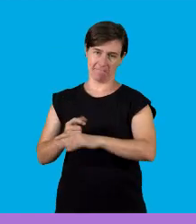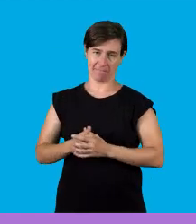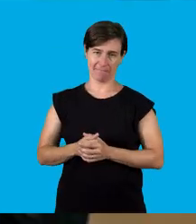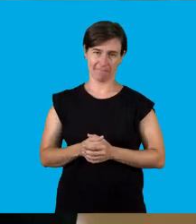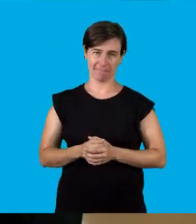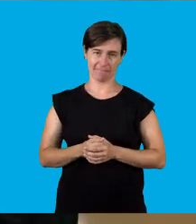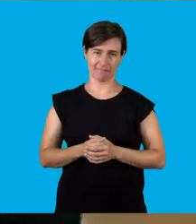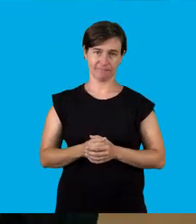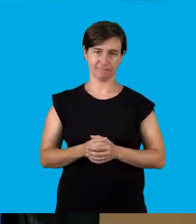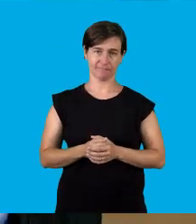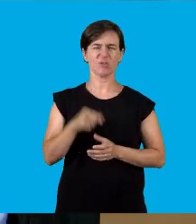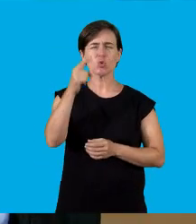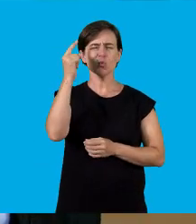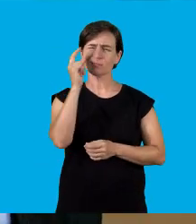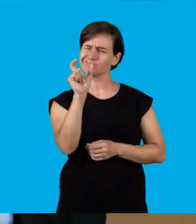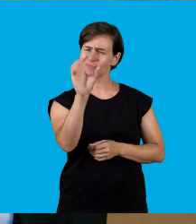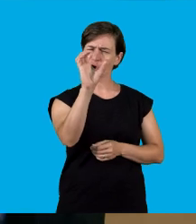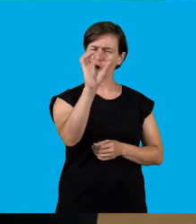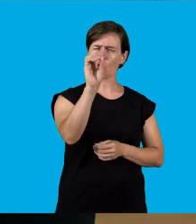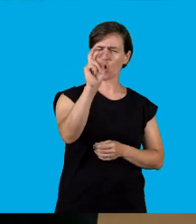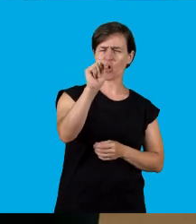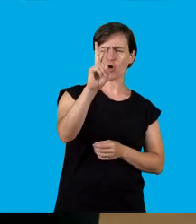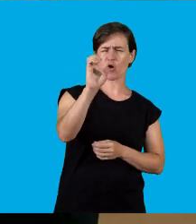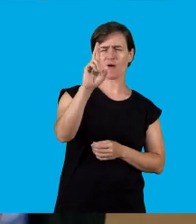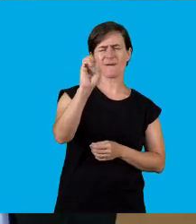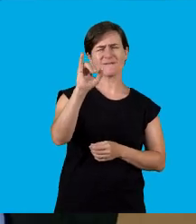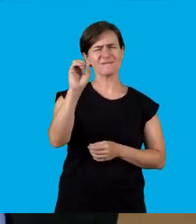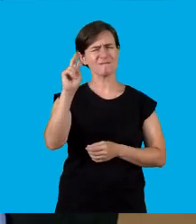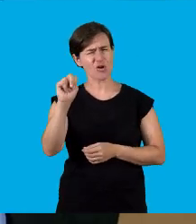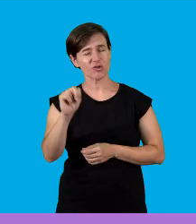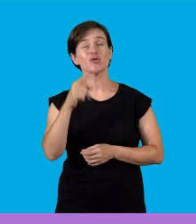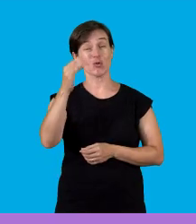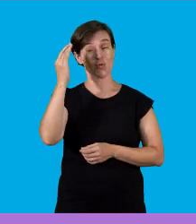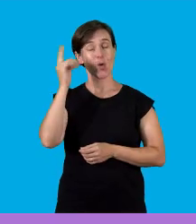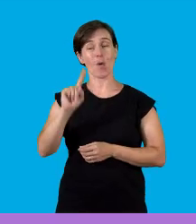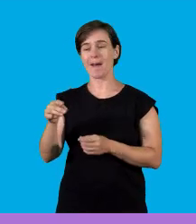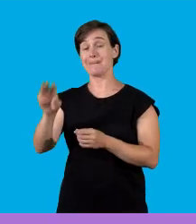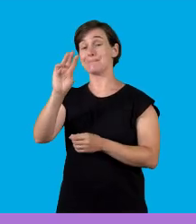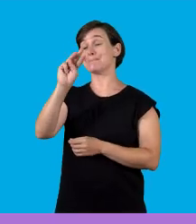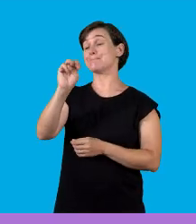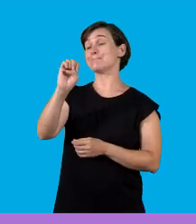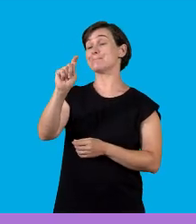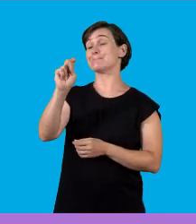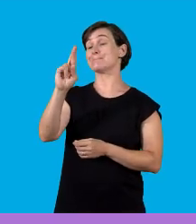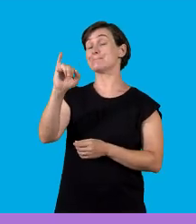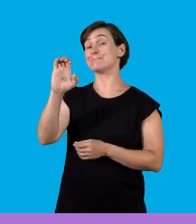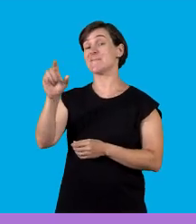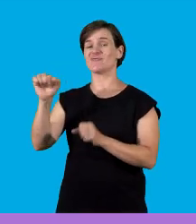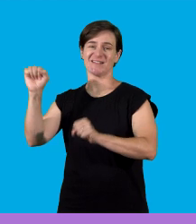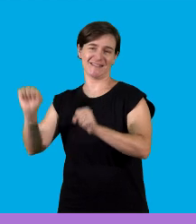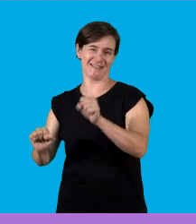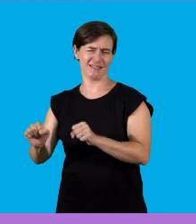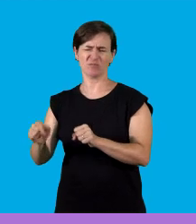Then, when we think of the word conversion, immediately the word metric system pops up, right? So what is the metric